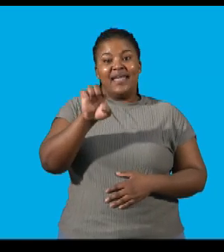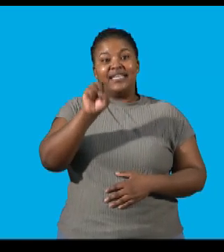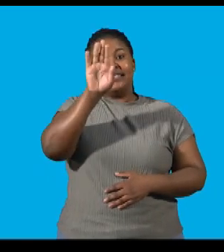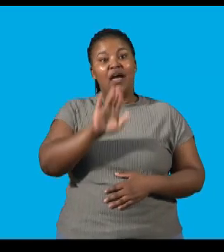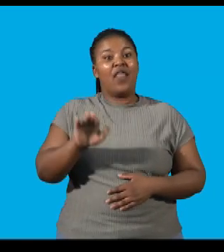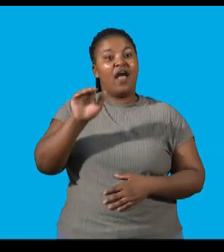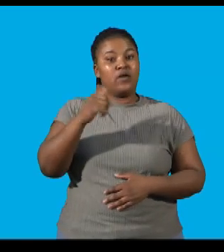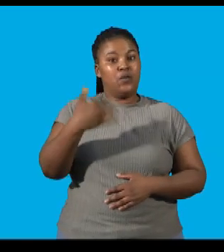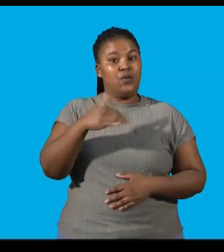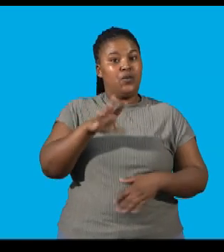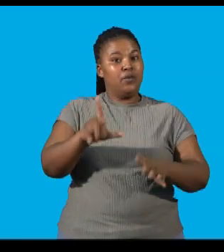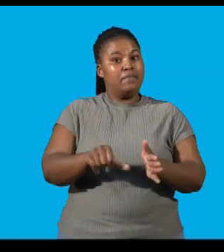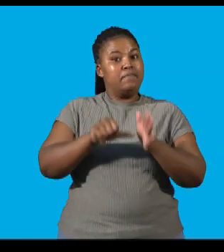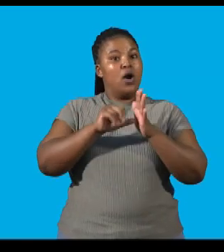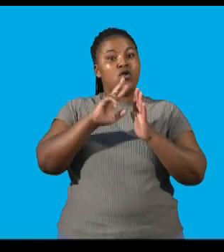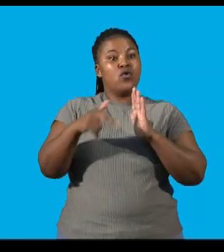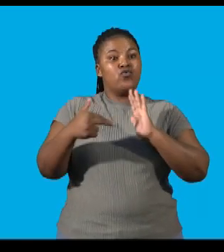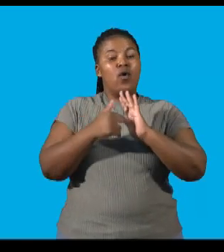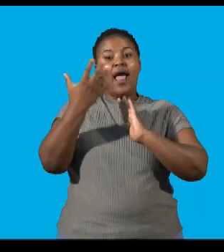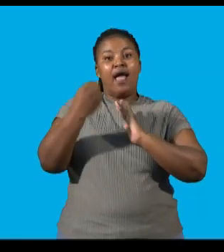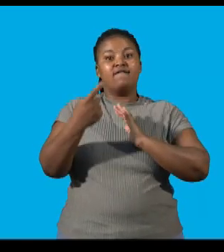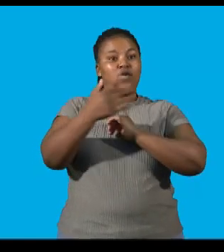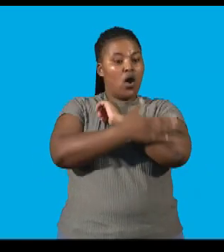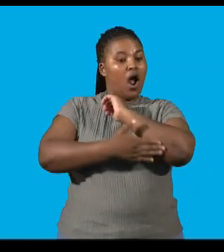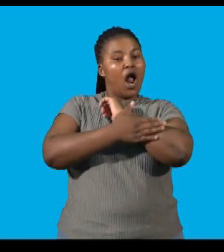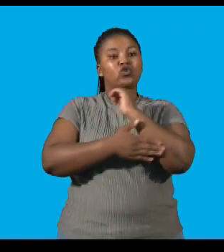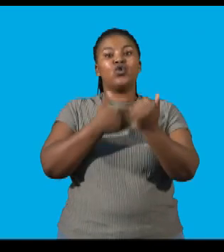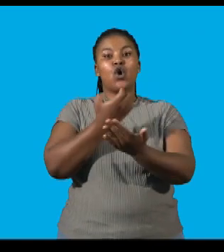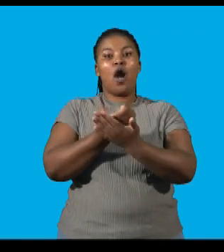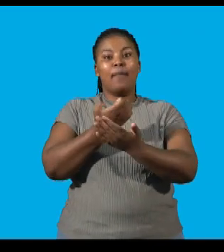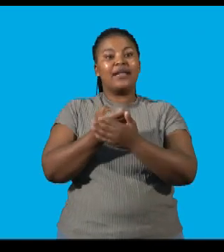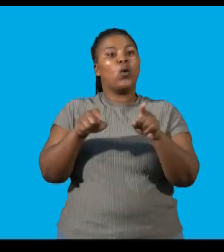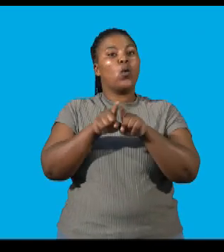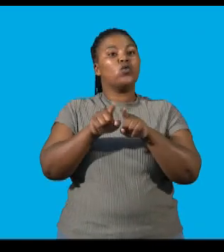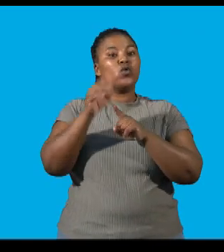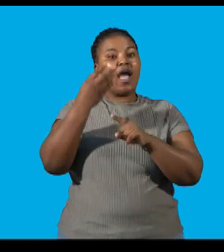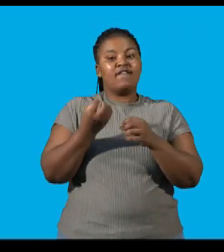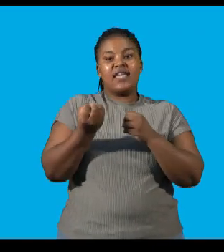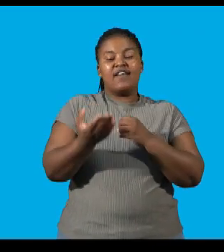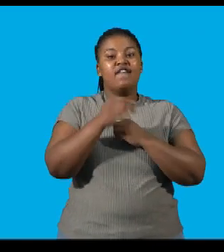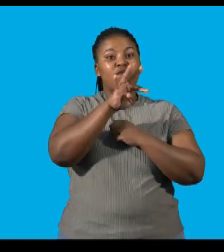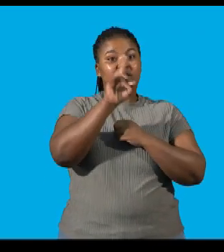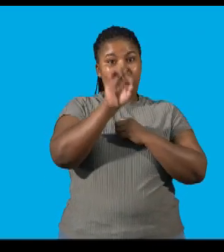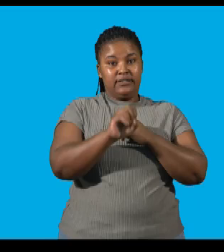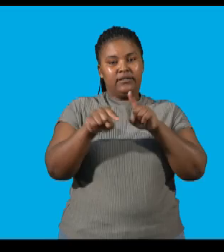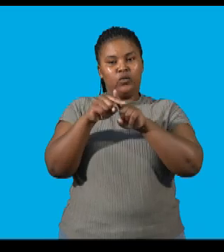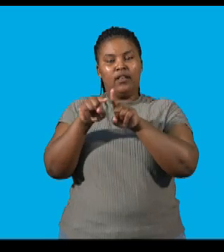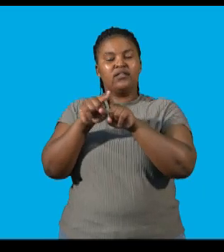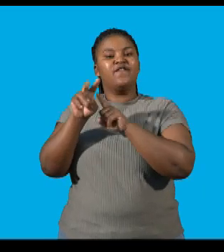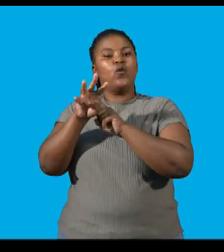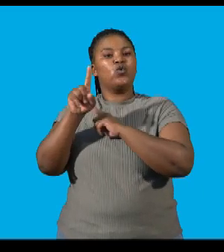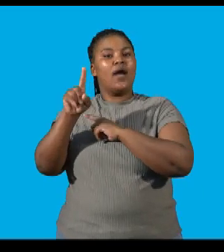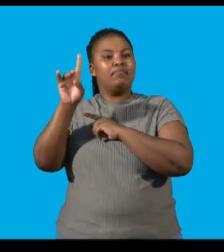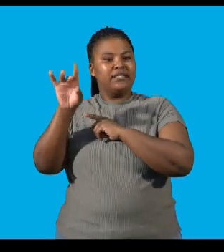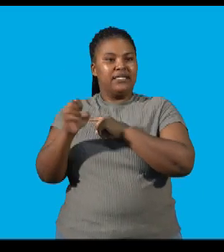Africa play a critical role in the country's economy and contribute between 40% and 41%